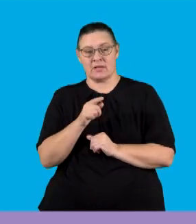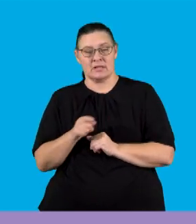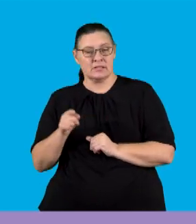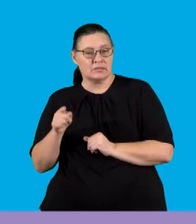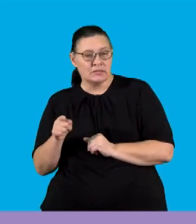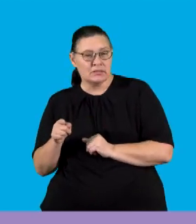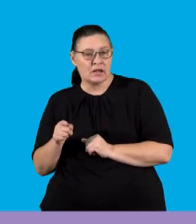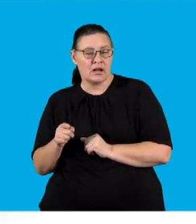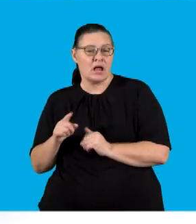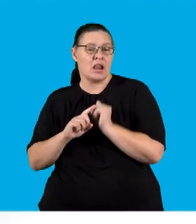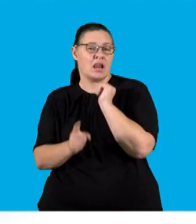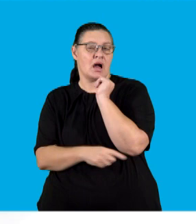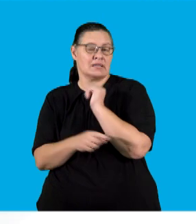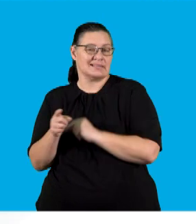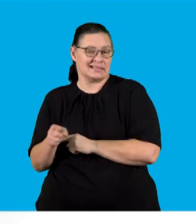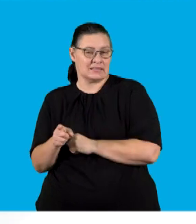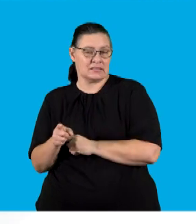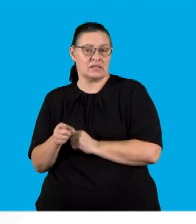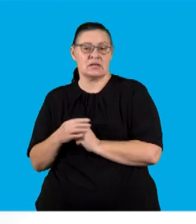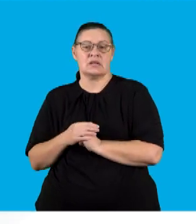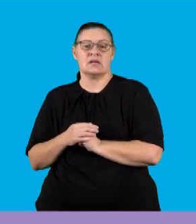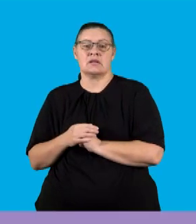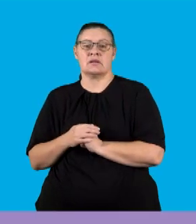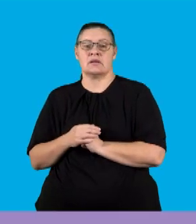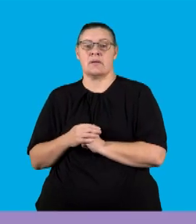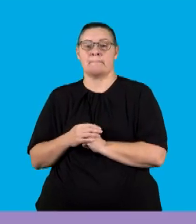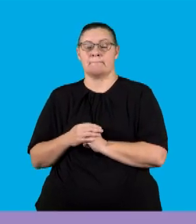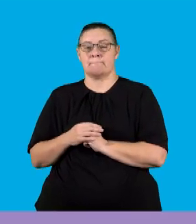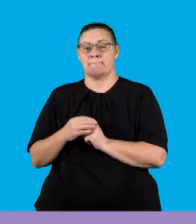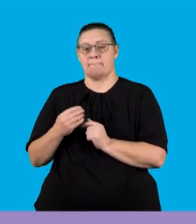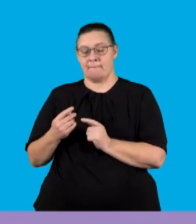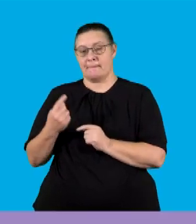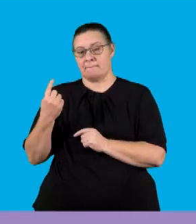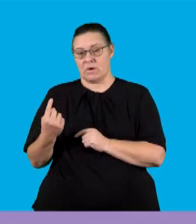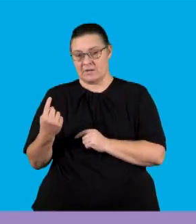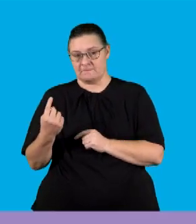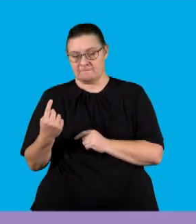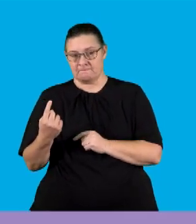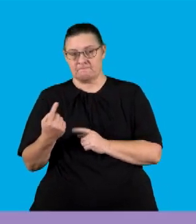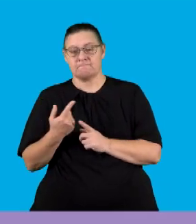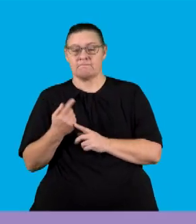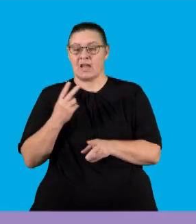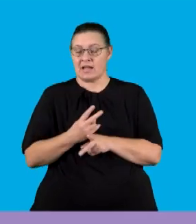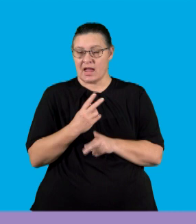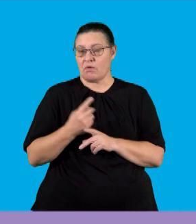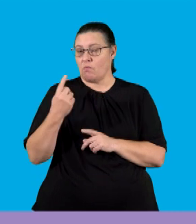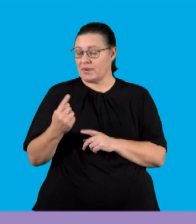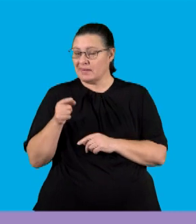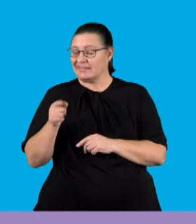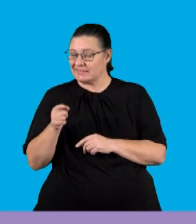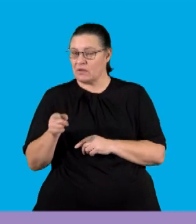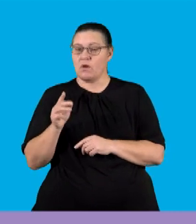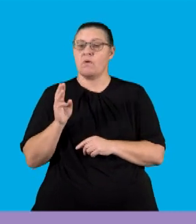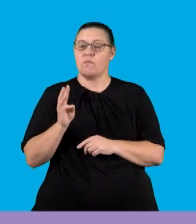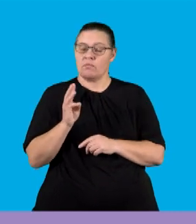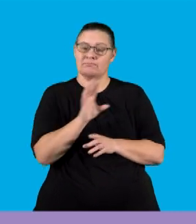which one would be our last input value? That is going to be the 1. Again, the 1 is the number that is going to